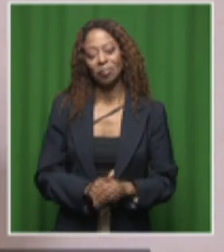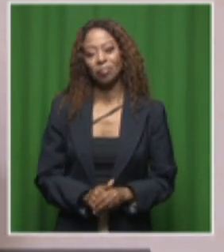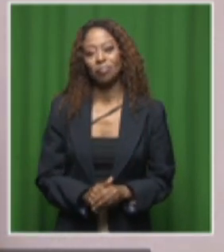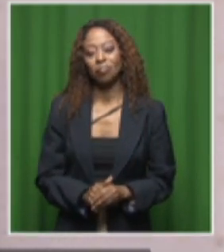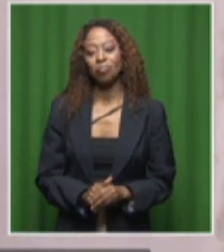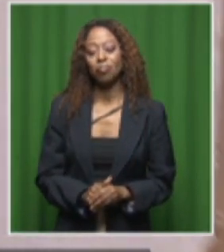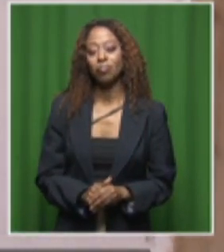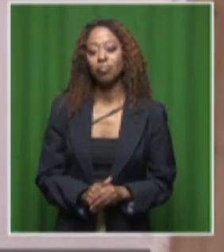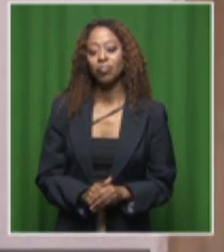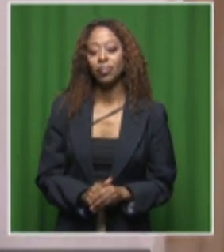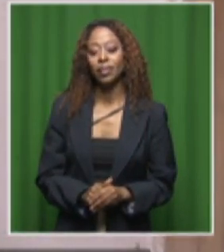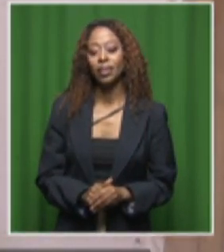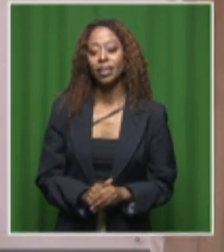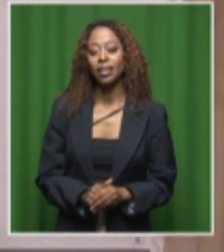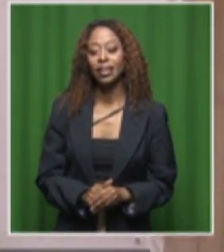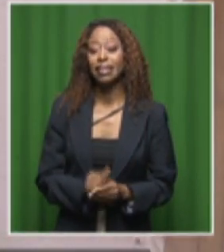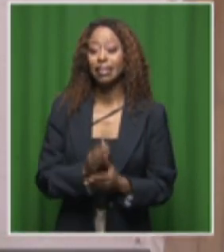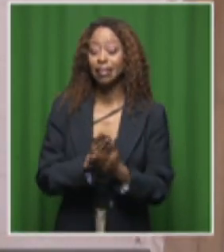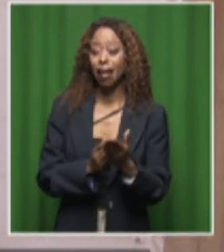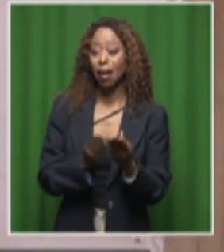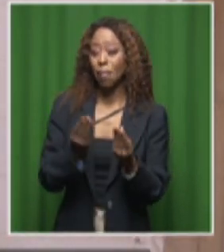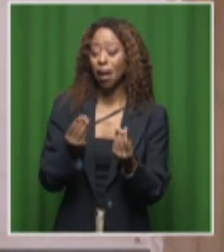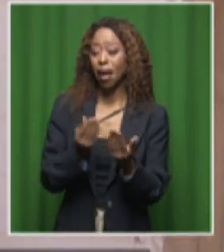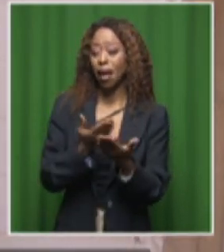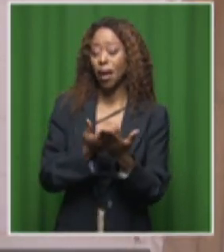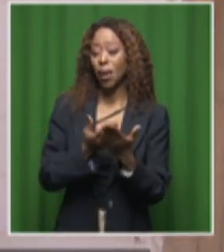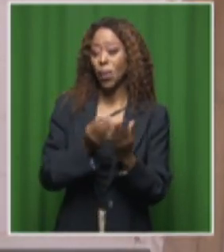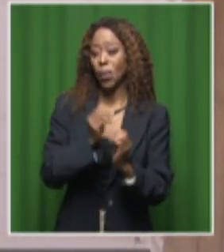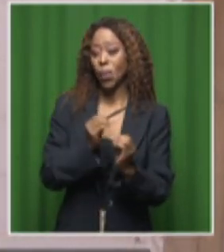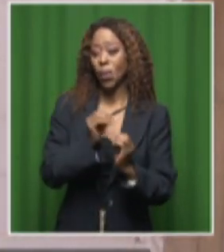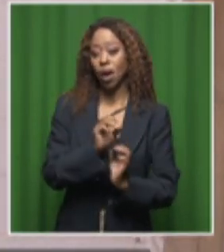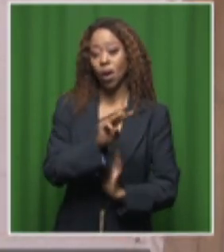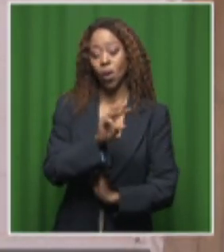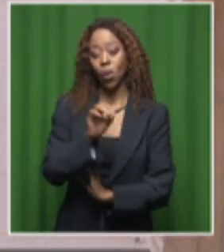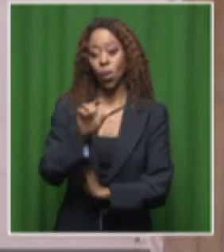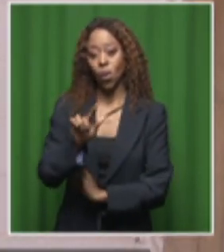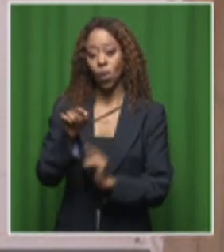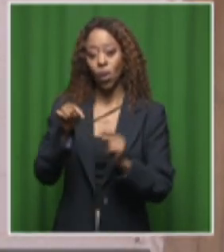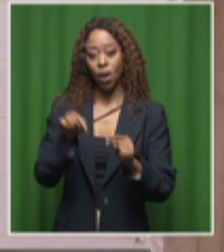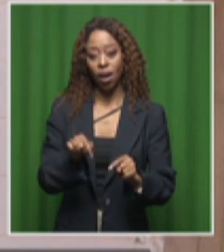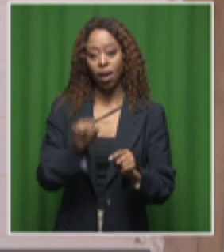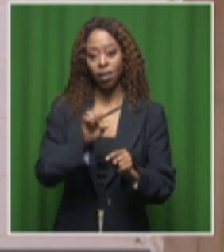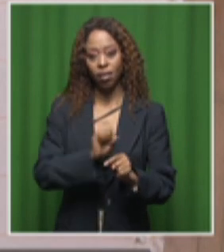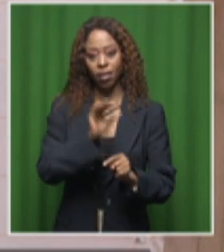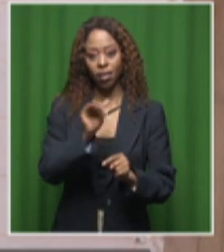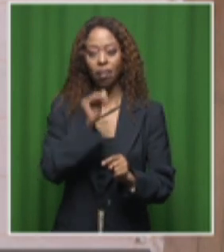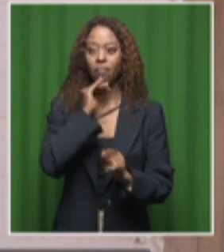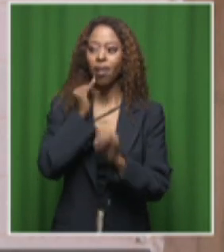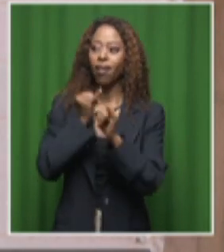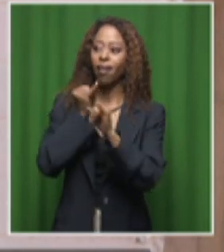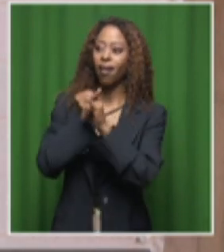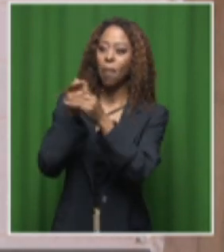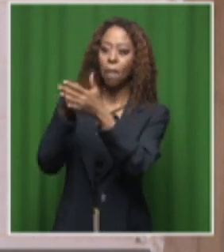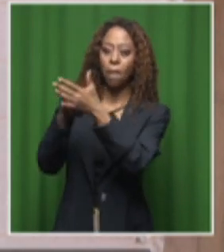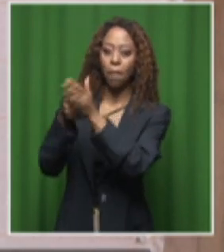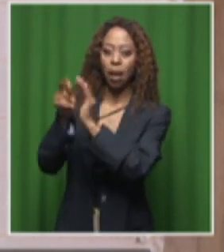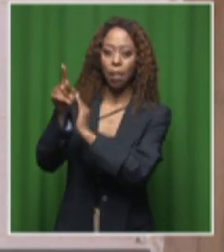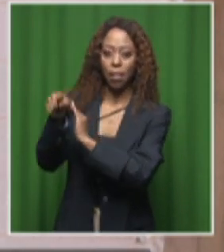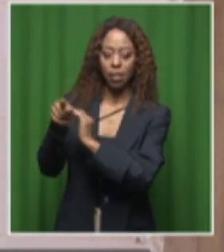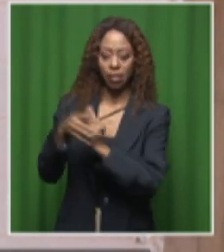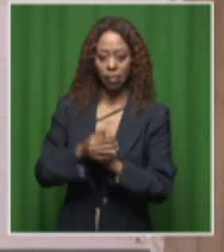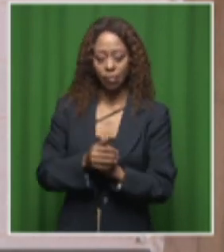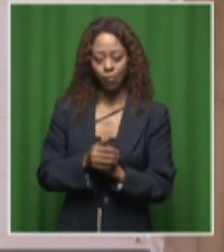The unavailability of certain materials such as wool in South Africa has forced the company to source materials from